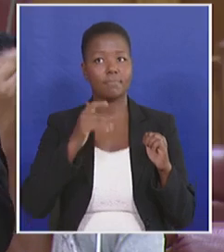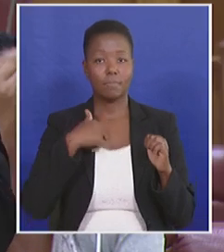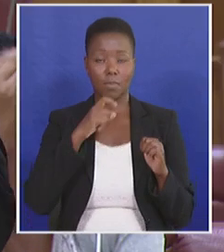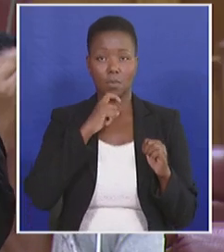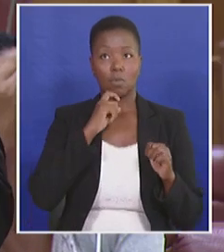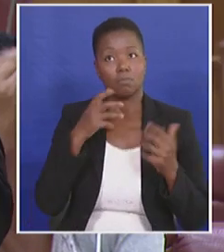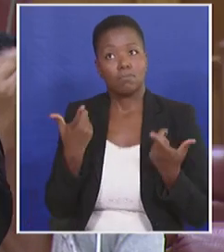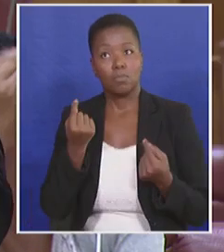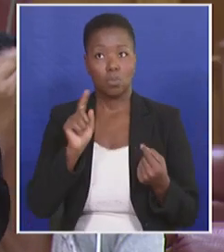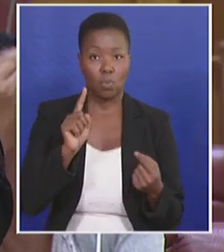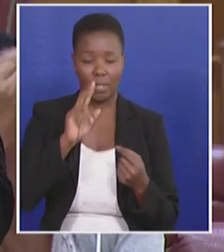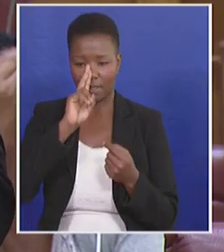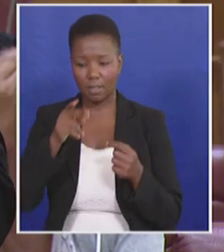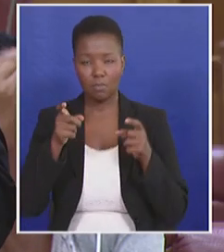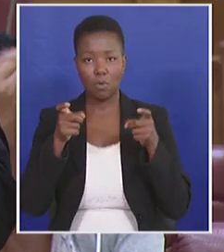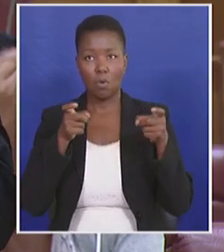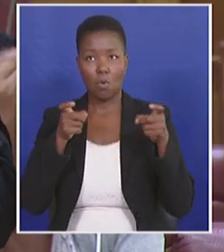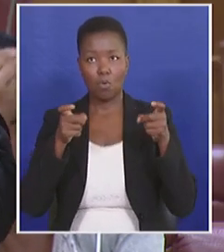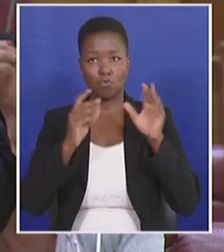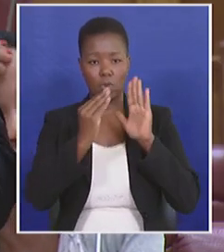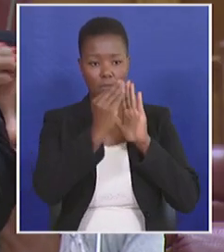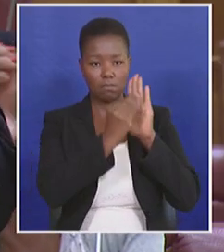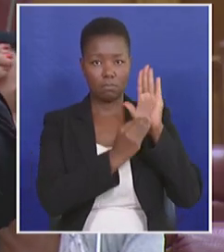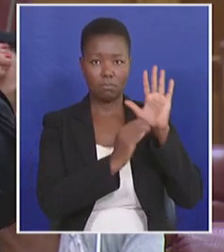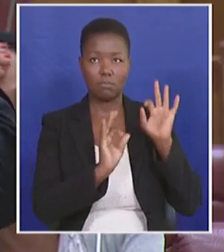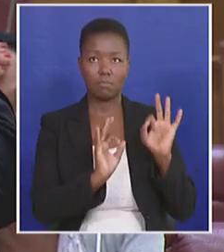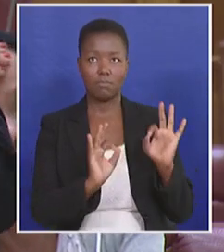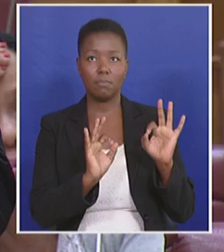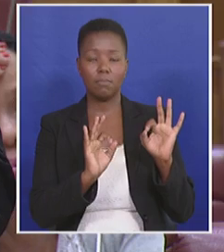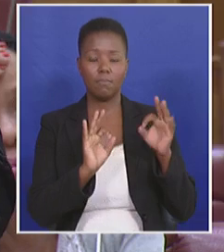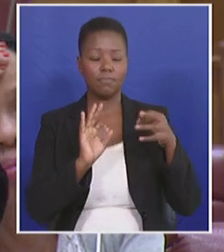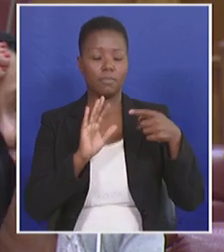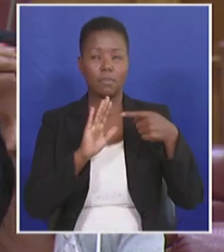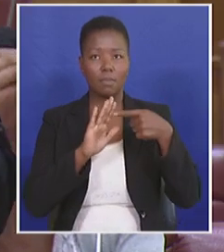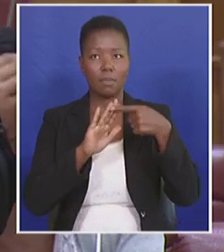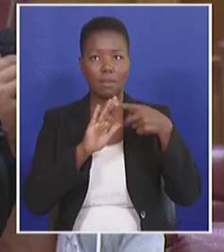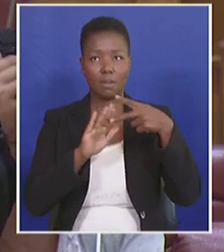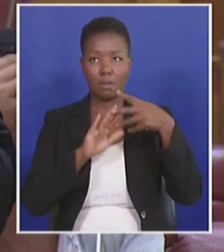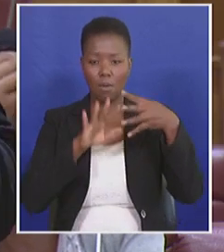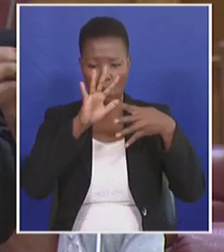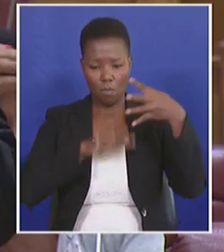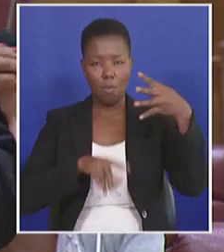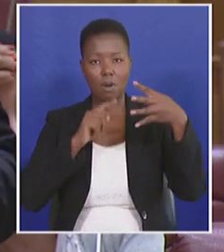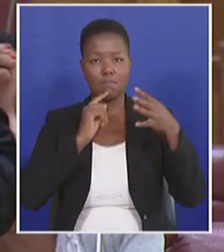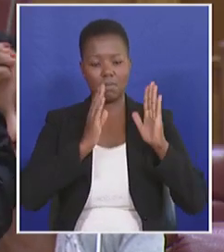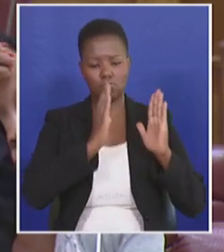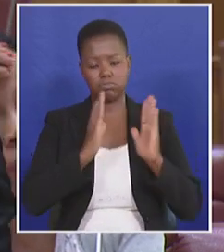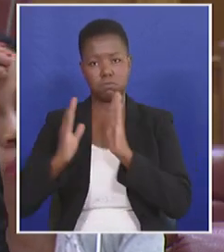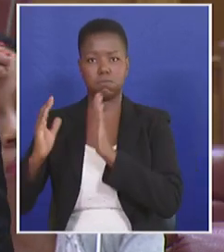management, and control of those particular cases. These are the three critical sort of elements of